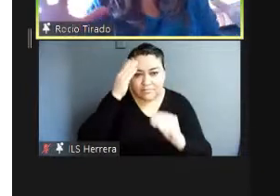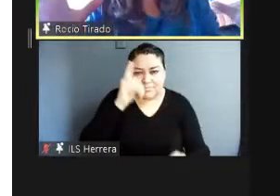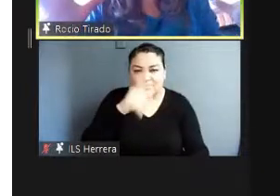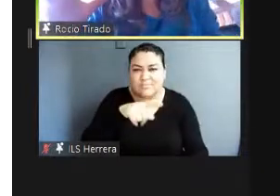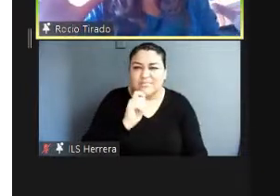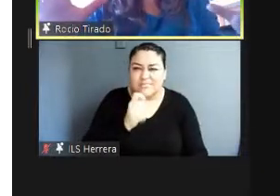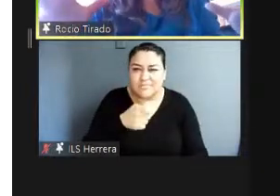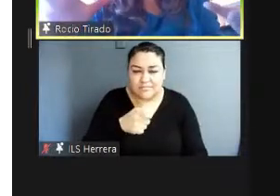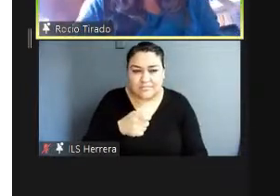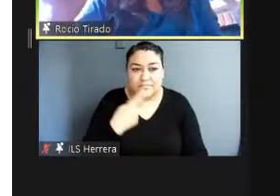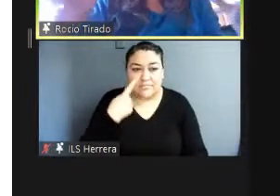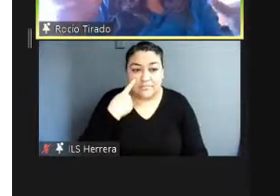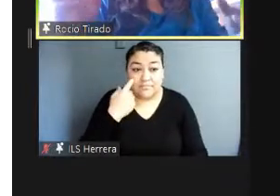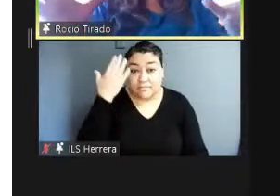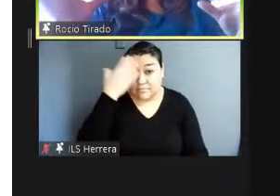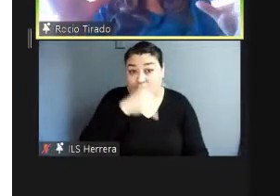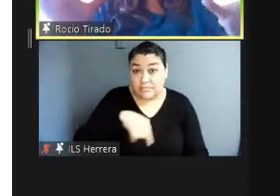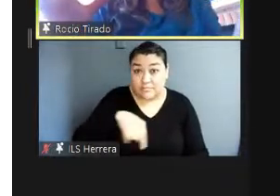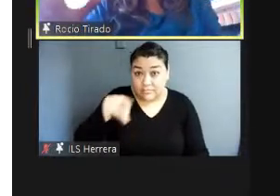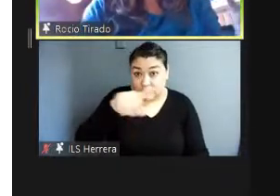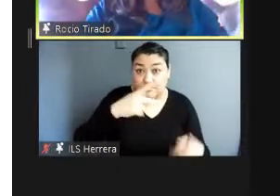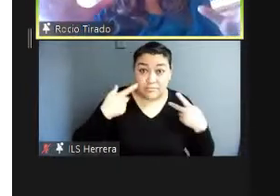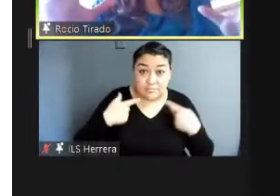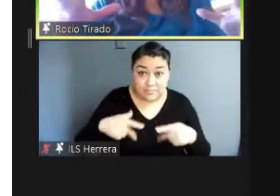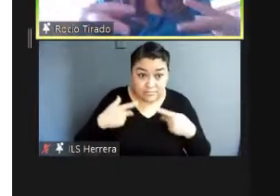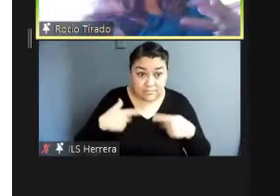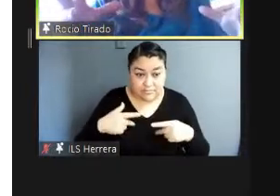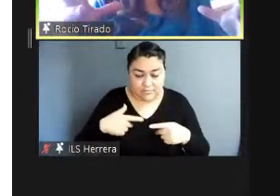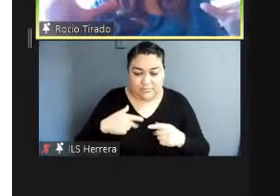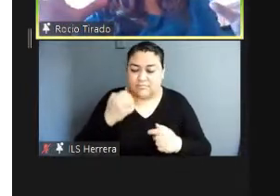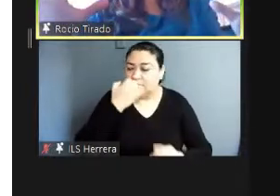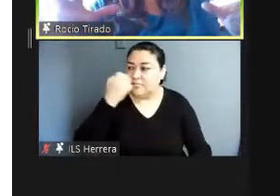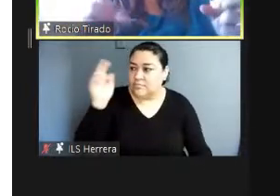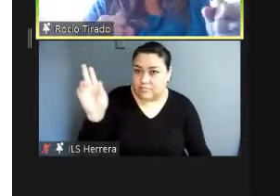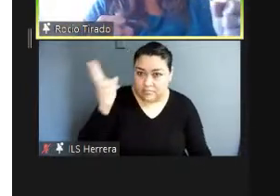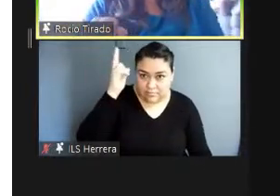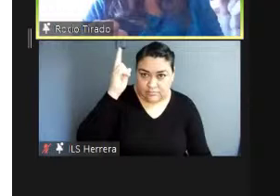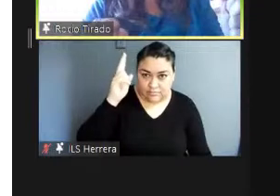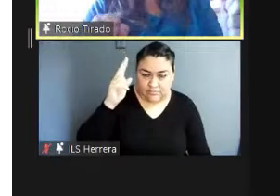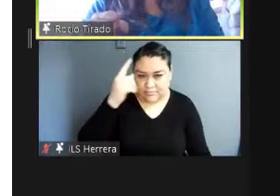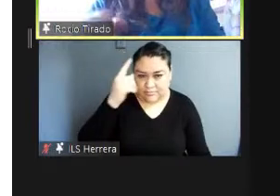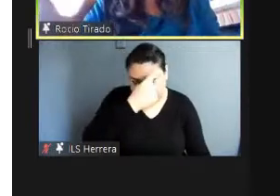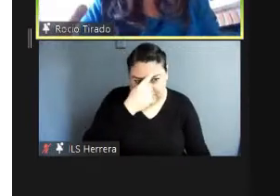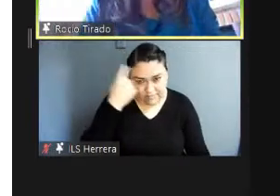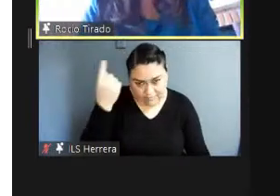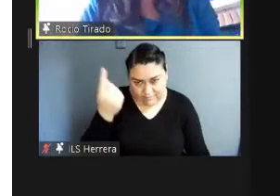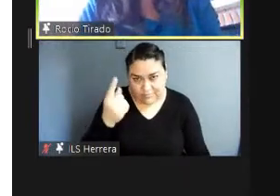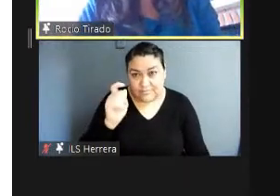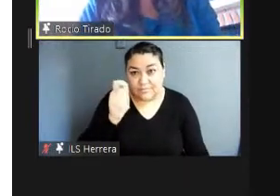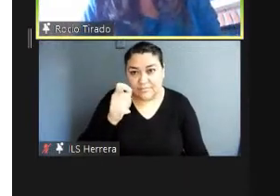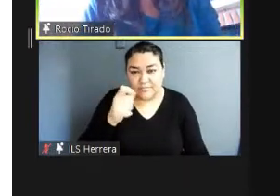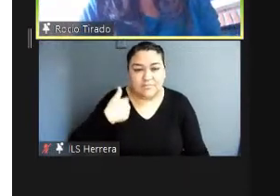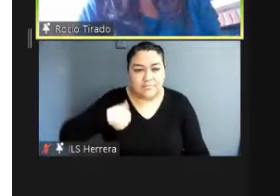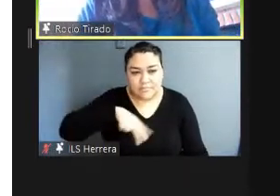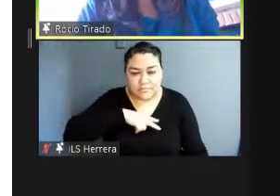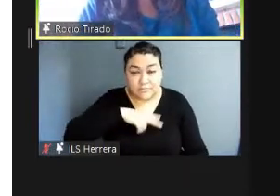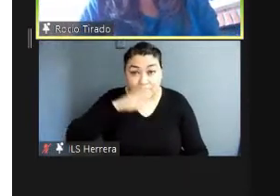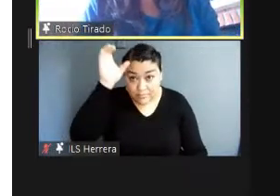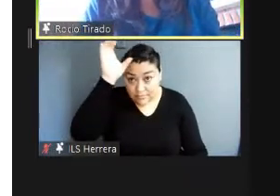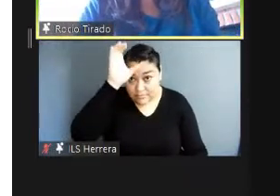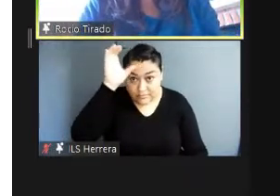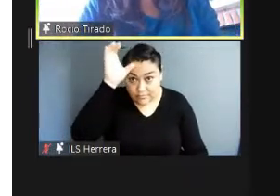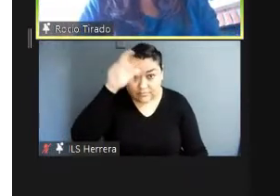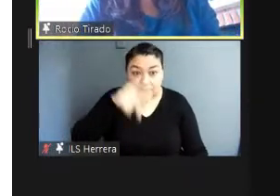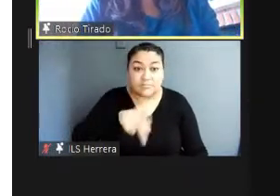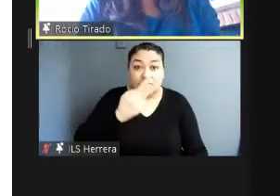the strengthening of teaching identity, initial and ongoing training, and assessing the teachers.